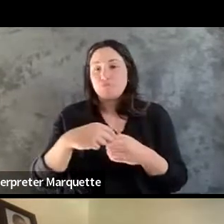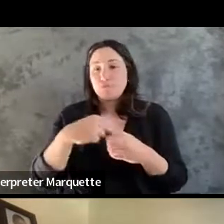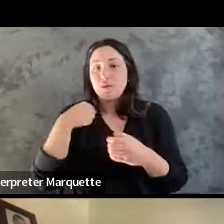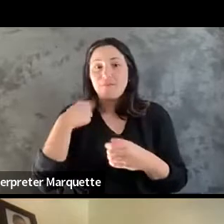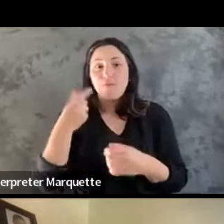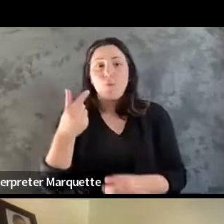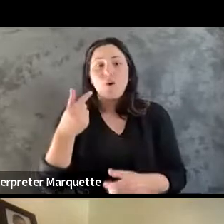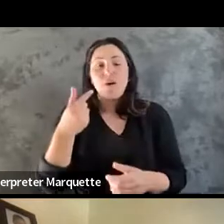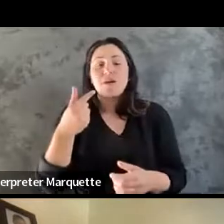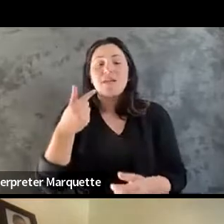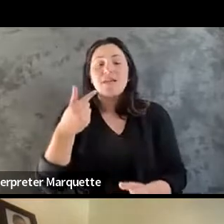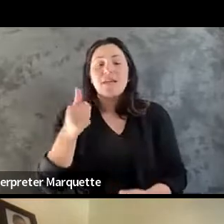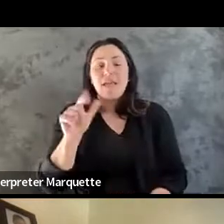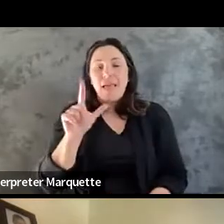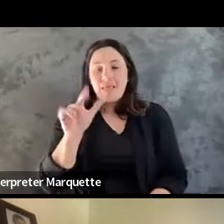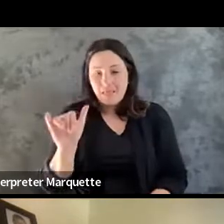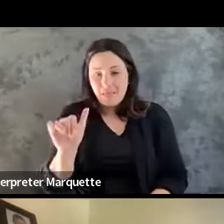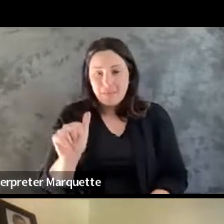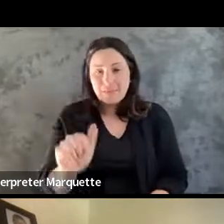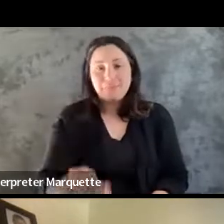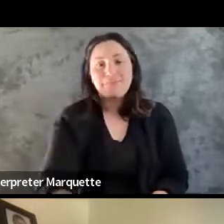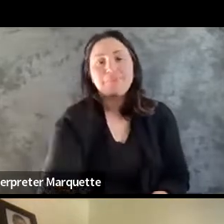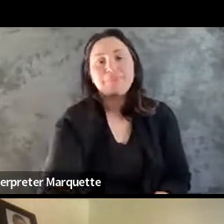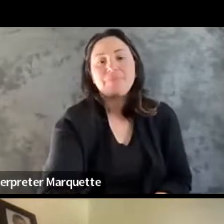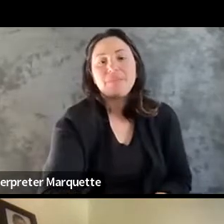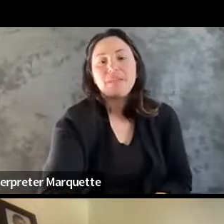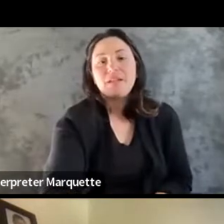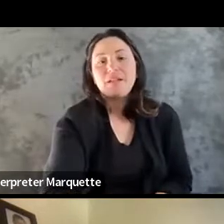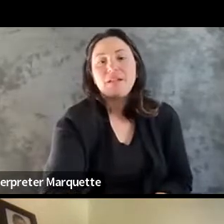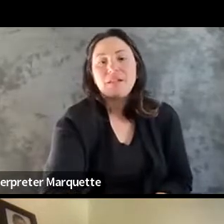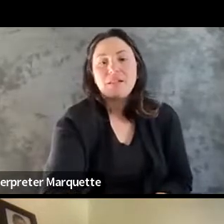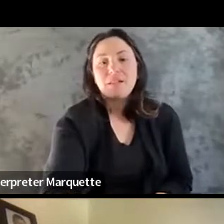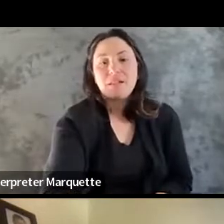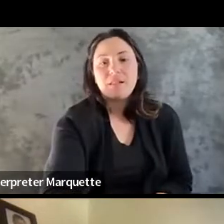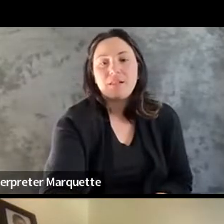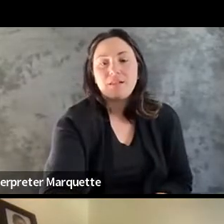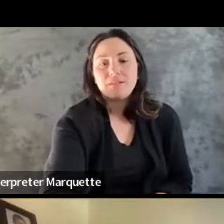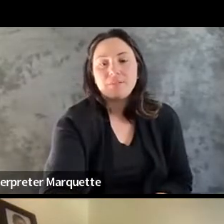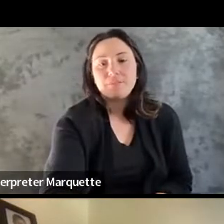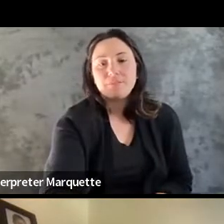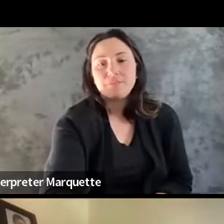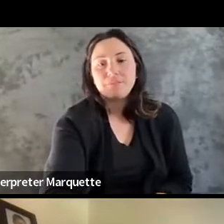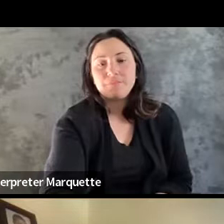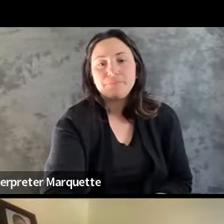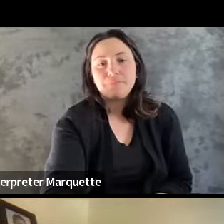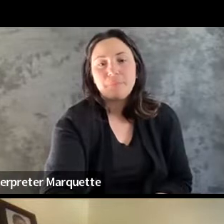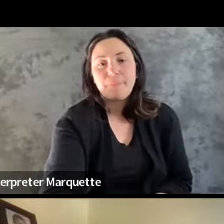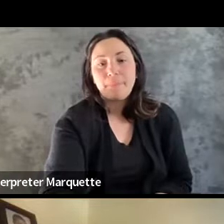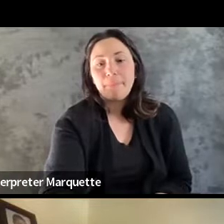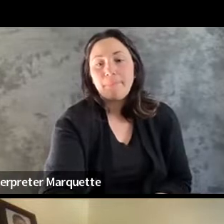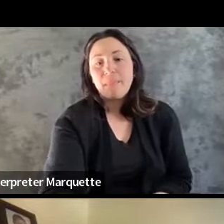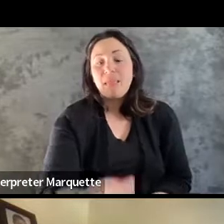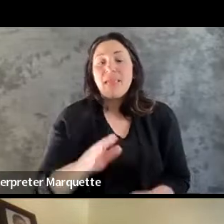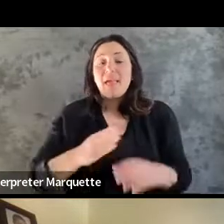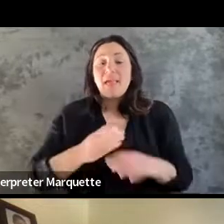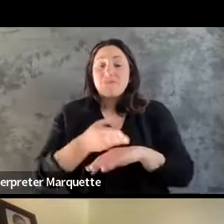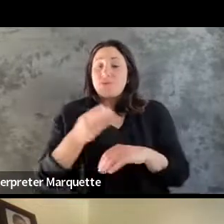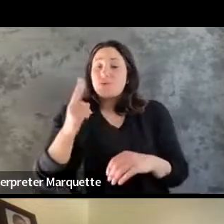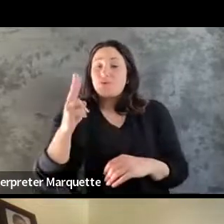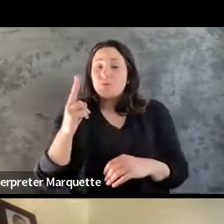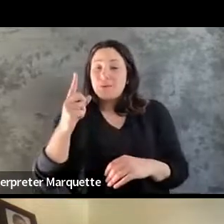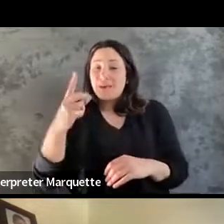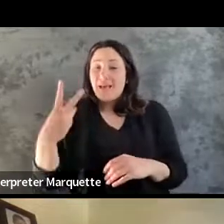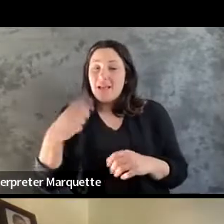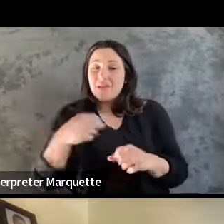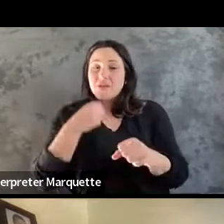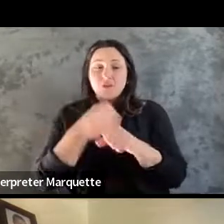gala. It was an awesome, successful event. After 2.5 years, it was great to see so many